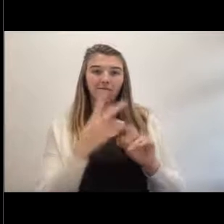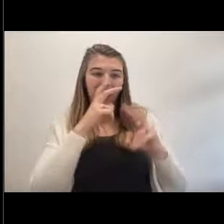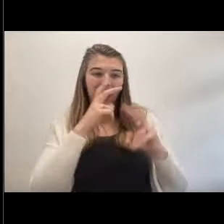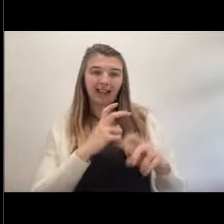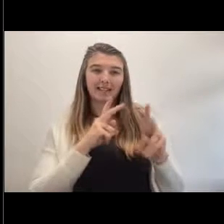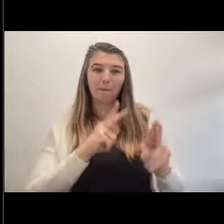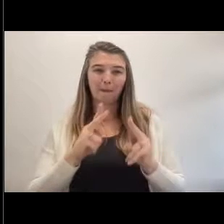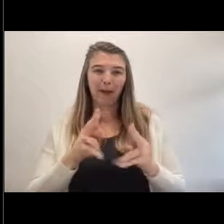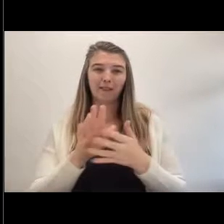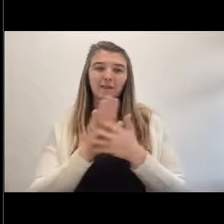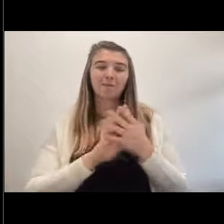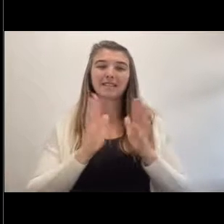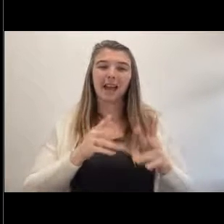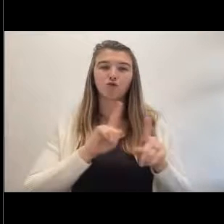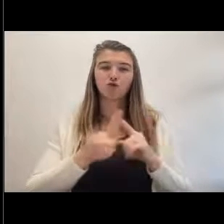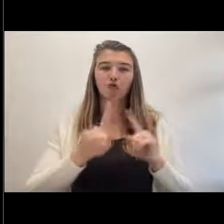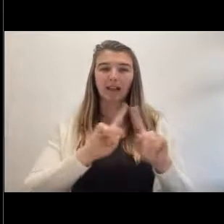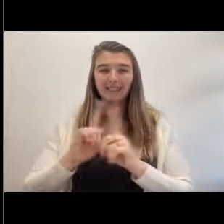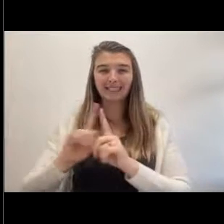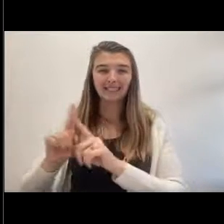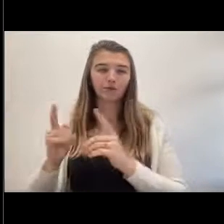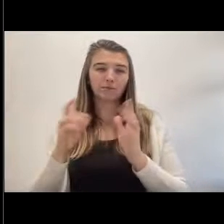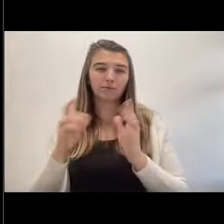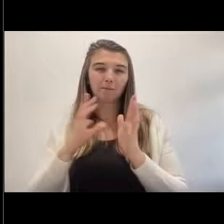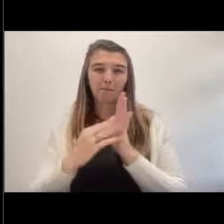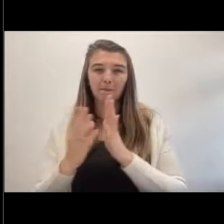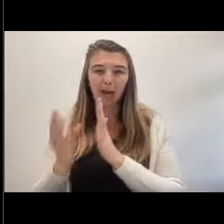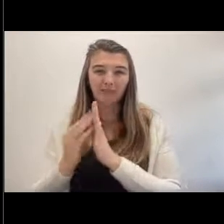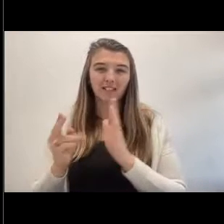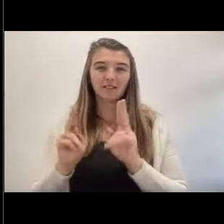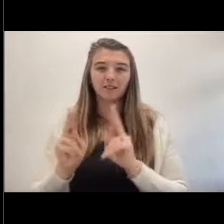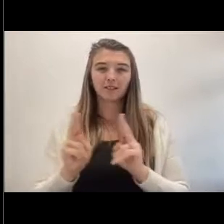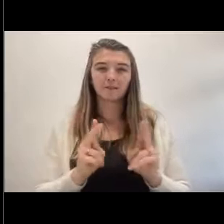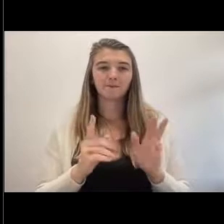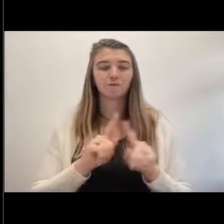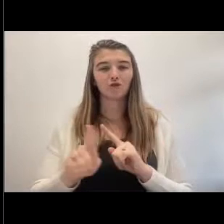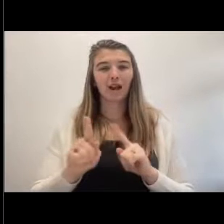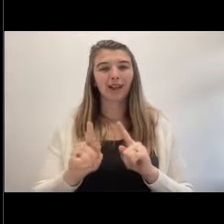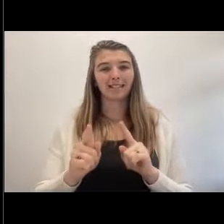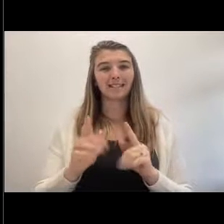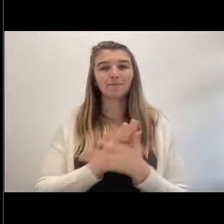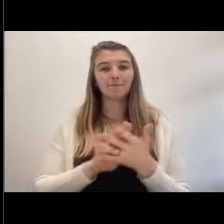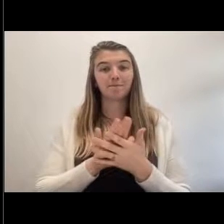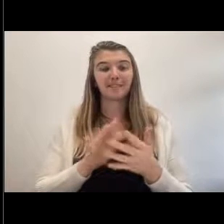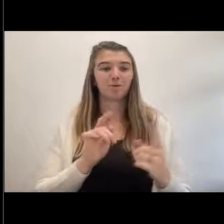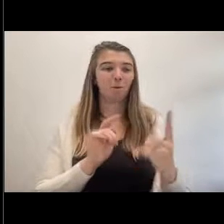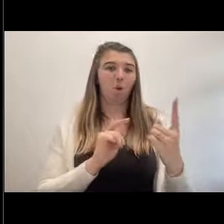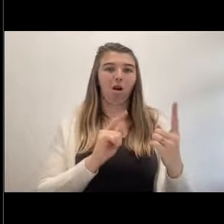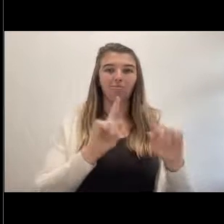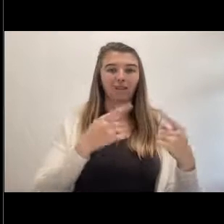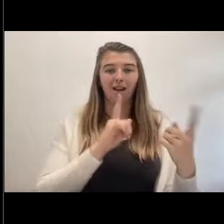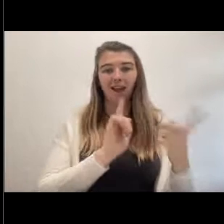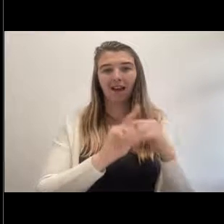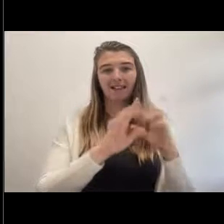combination of multiple methods. On occasions, we want to have all the answers or as many answers as possible.